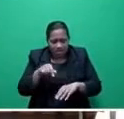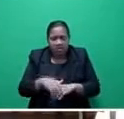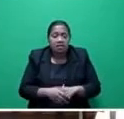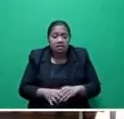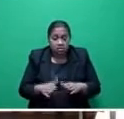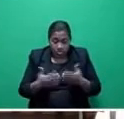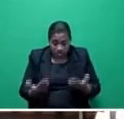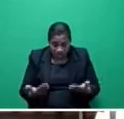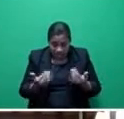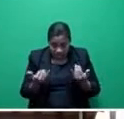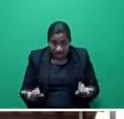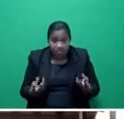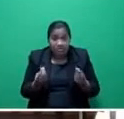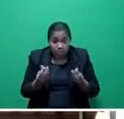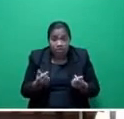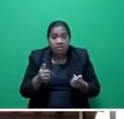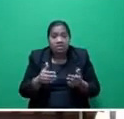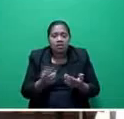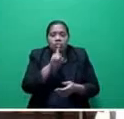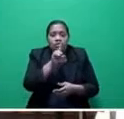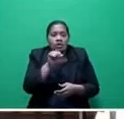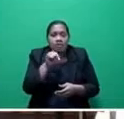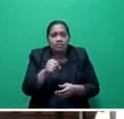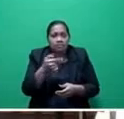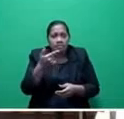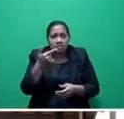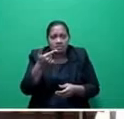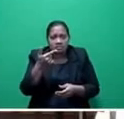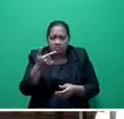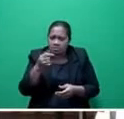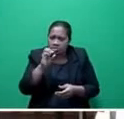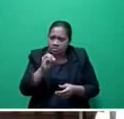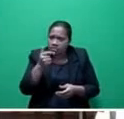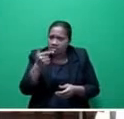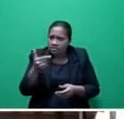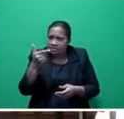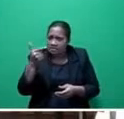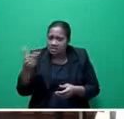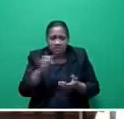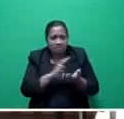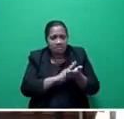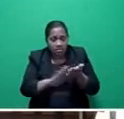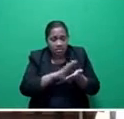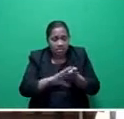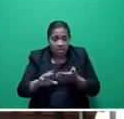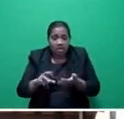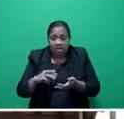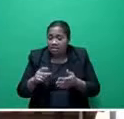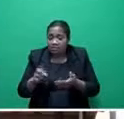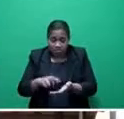sir, stands at $1.077 billion, and the foreign reserve stands at $2.3